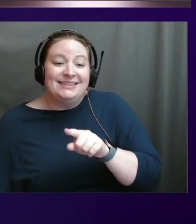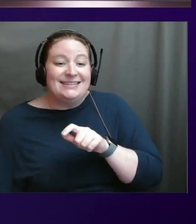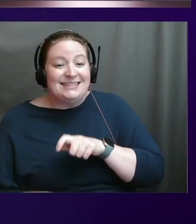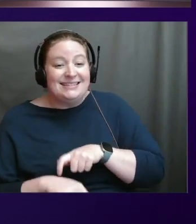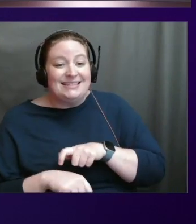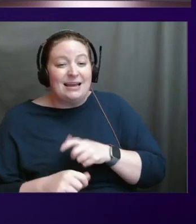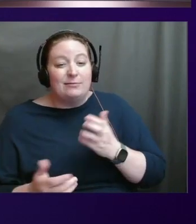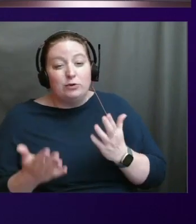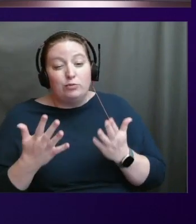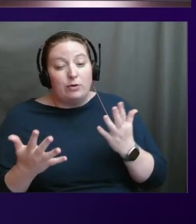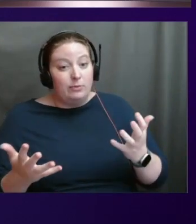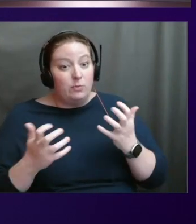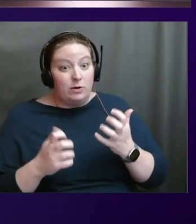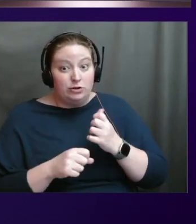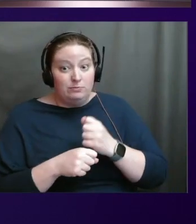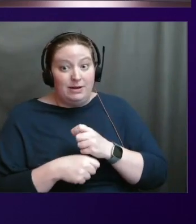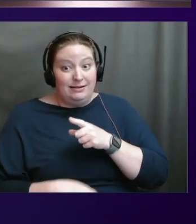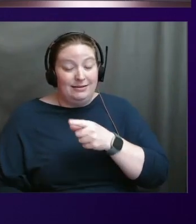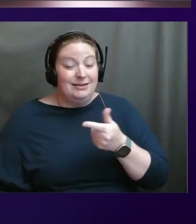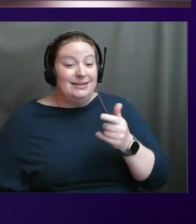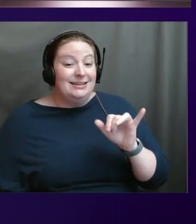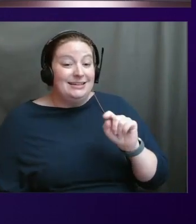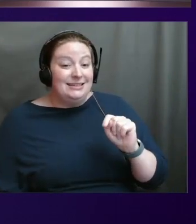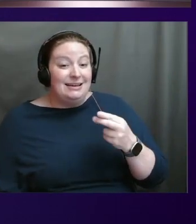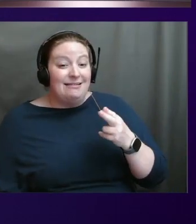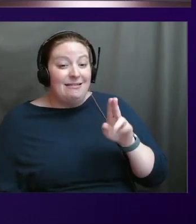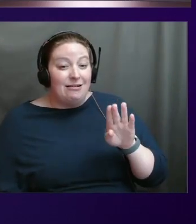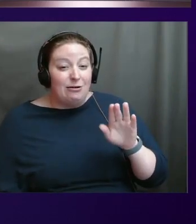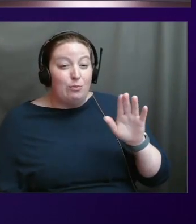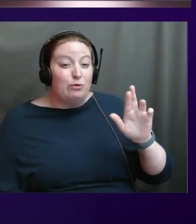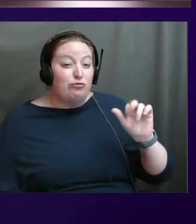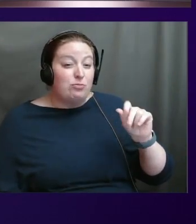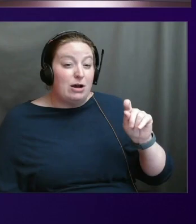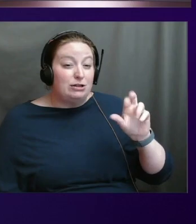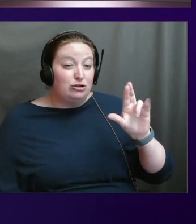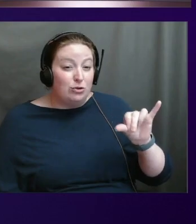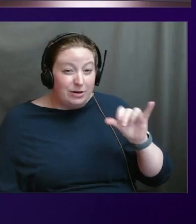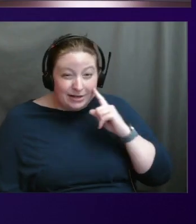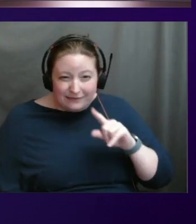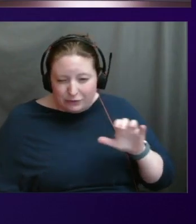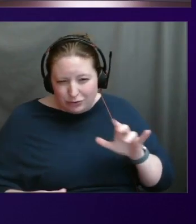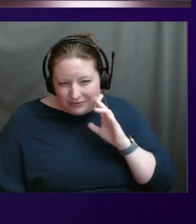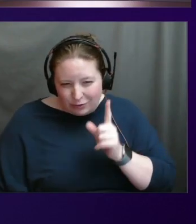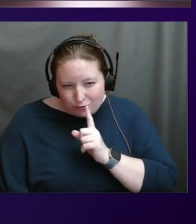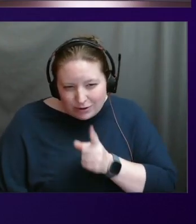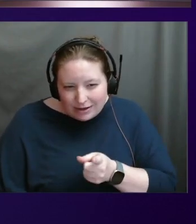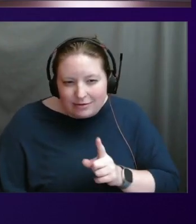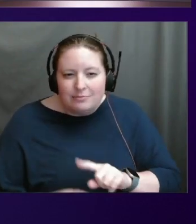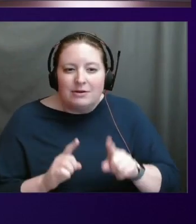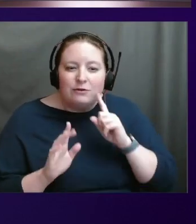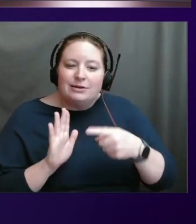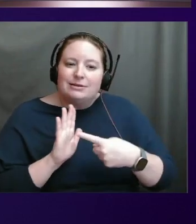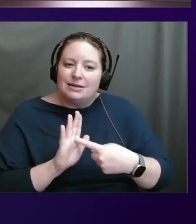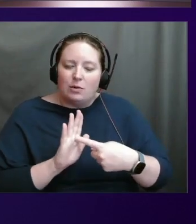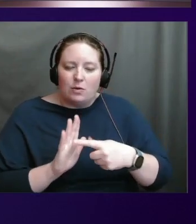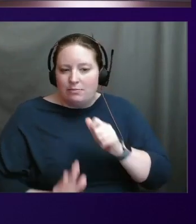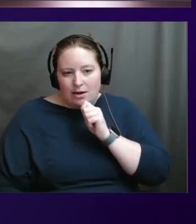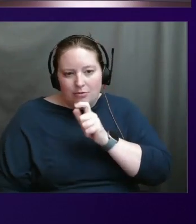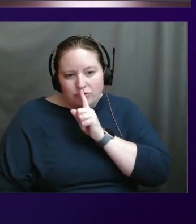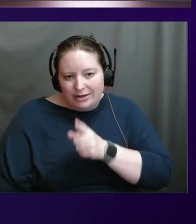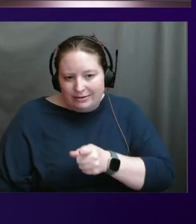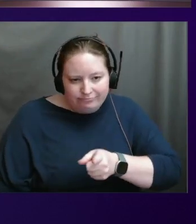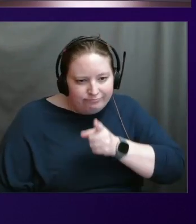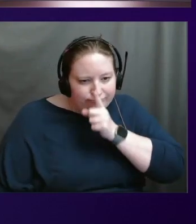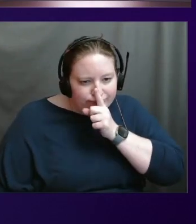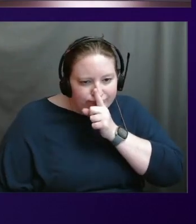to make this GitHub repository if you were doing this for real, but for the purposes of this demo, I'm not actually going to. So let's save our